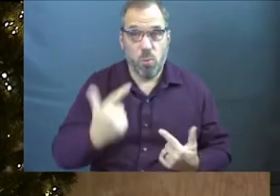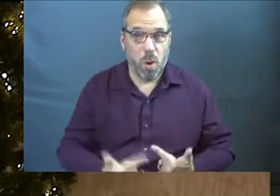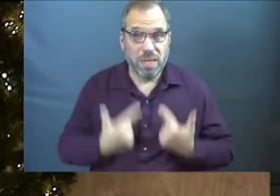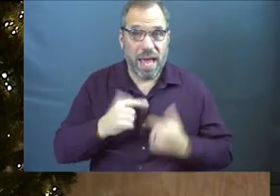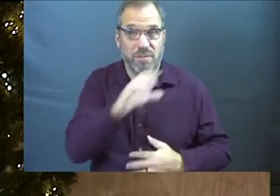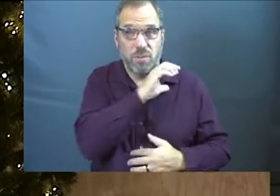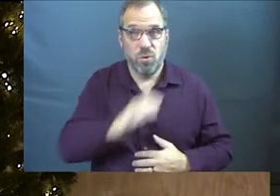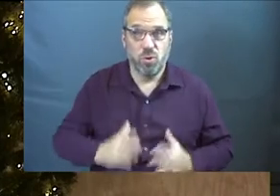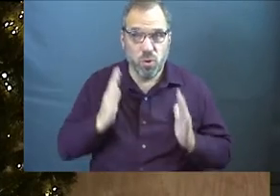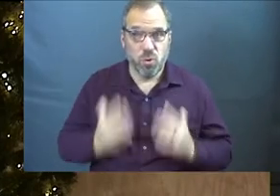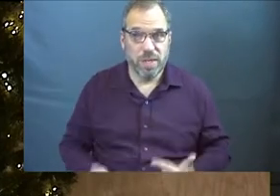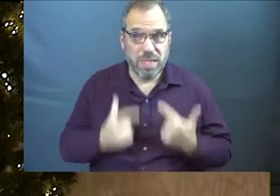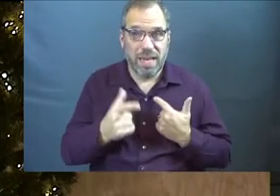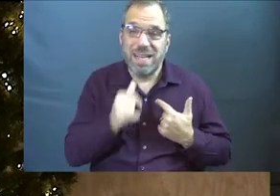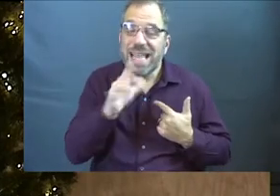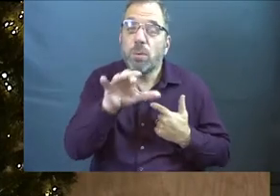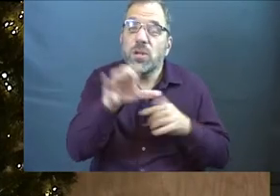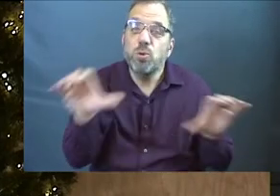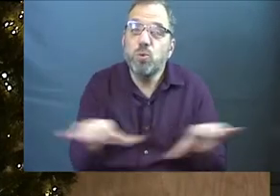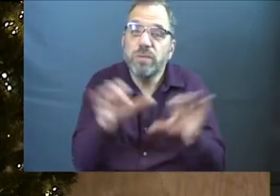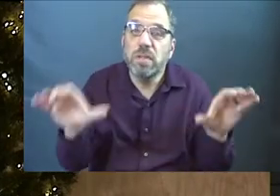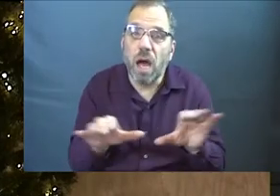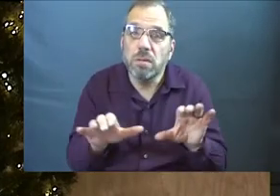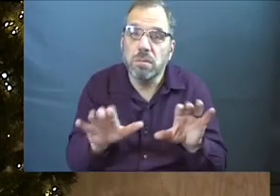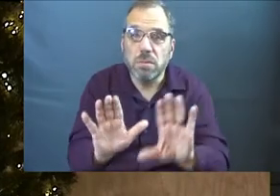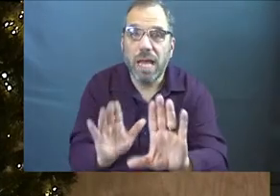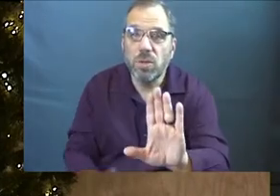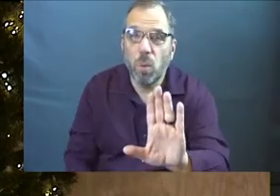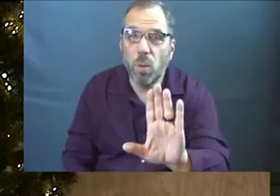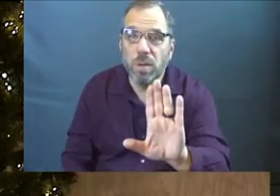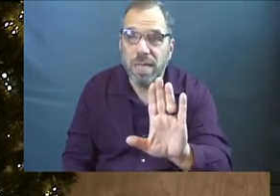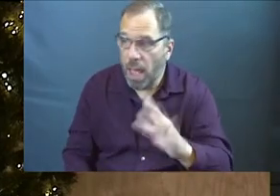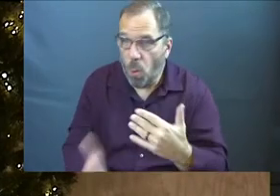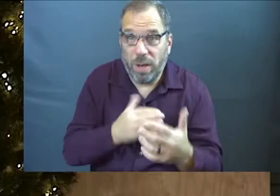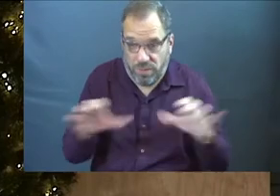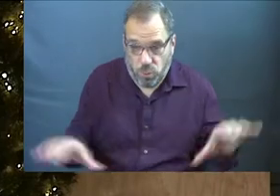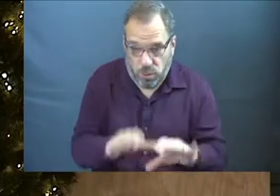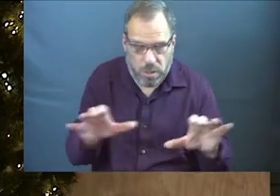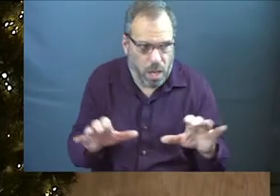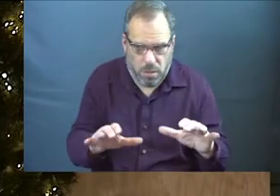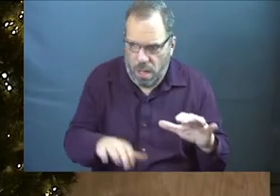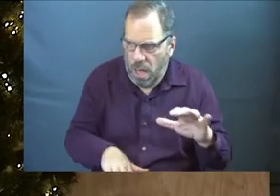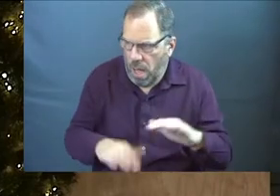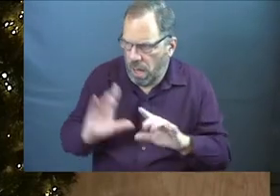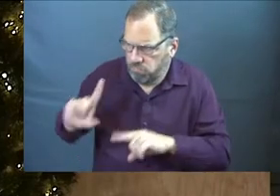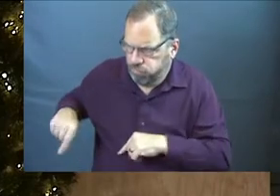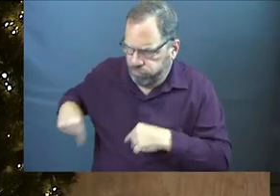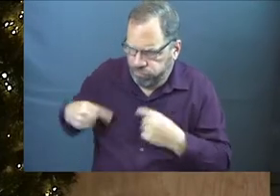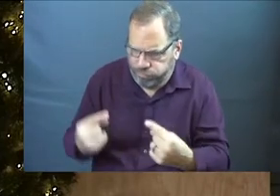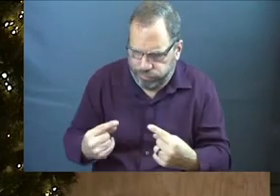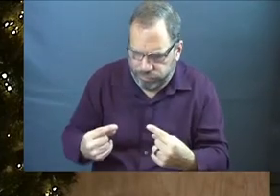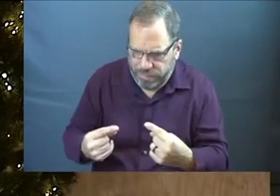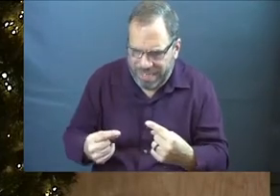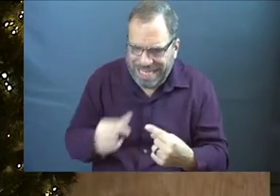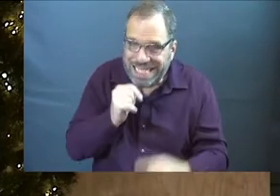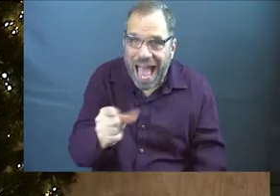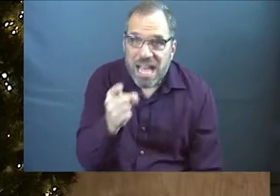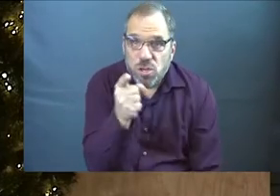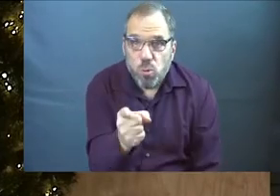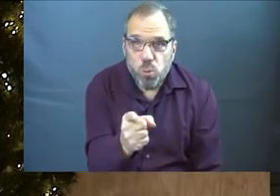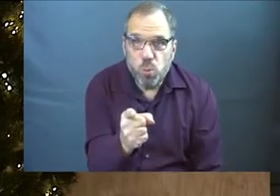is anything that you've done. And anything that you've done up to this point was not